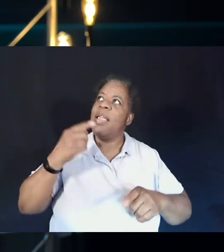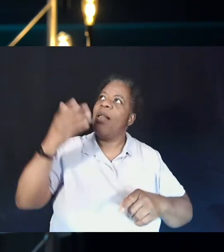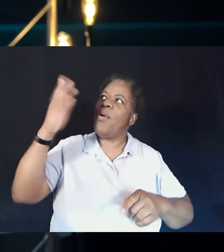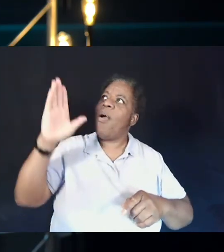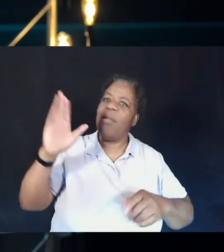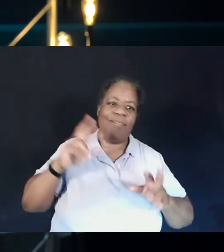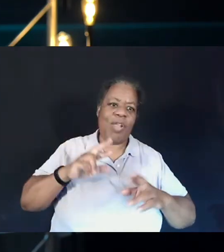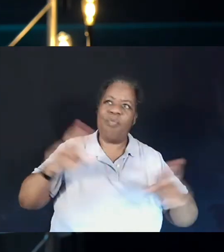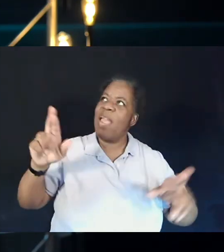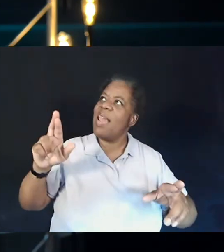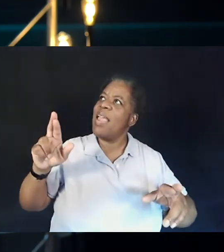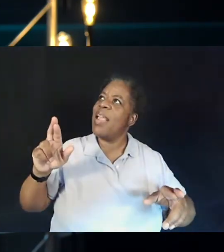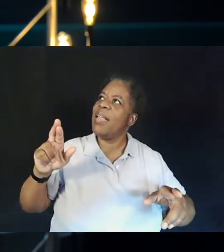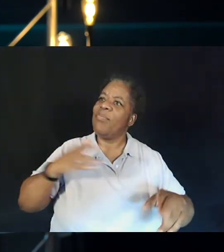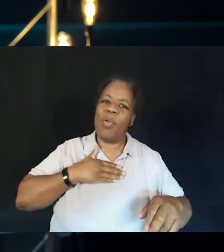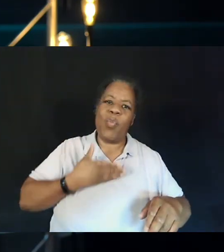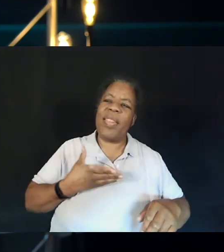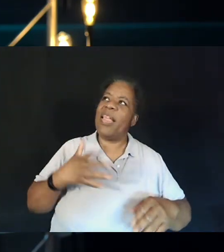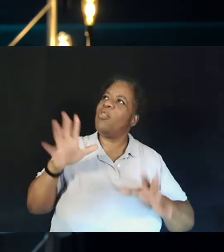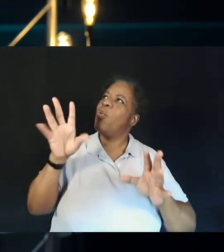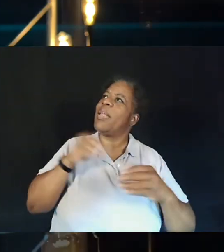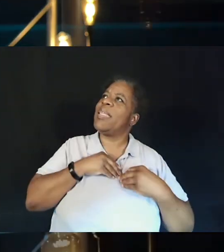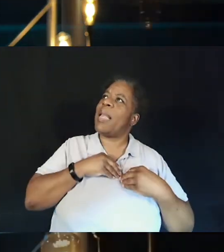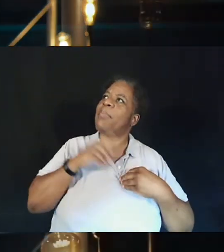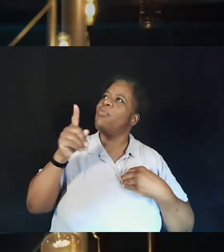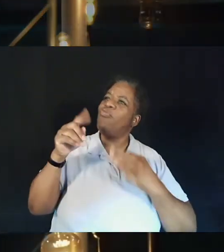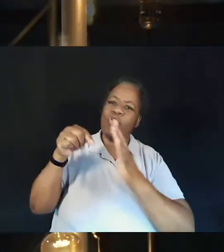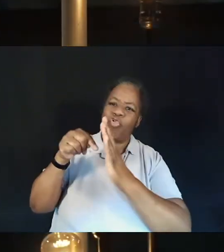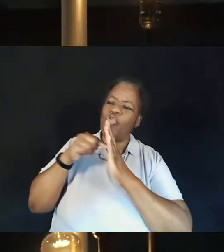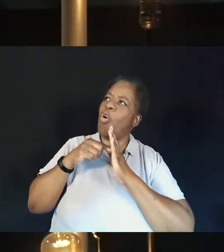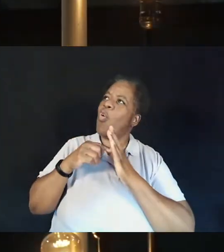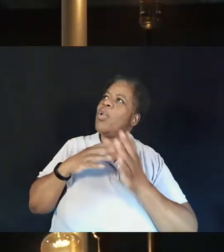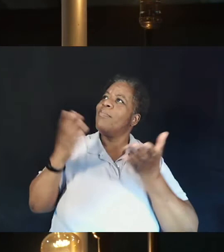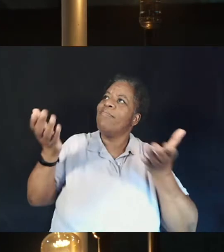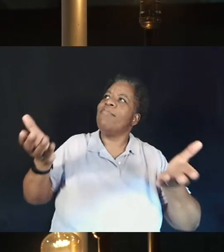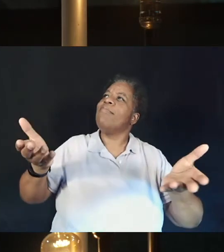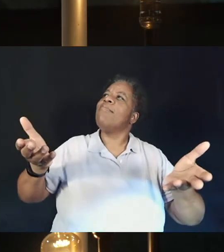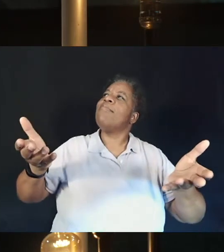accept whatever it is he's about to show us. Let's pray together.